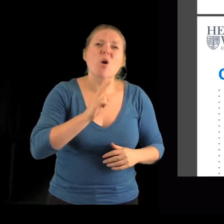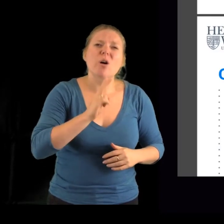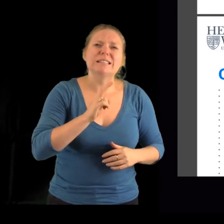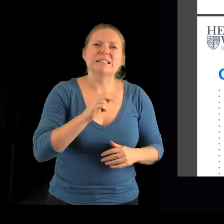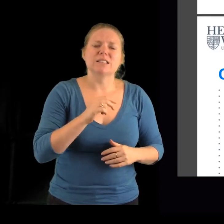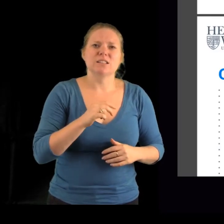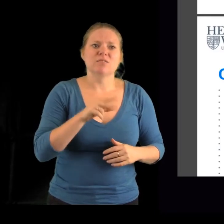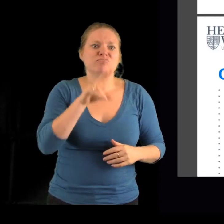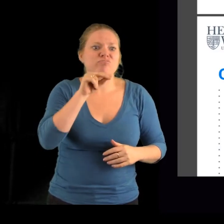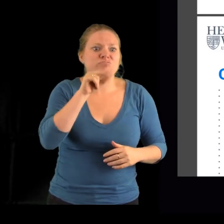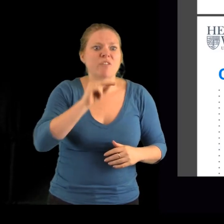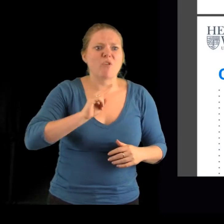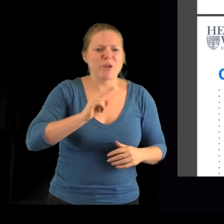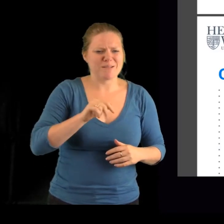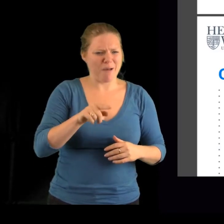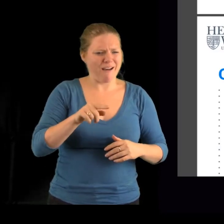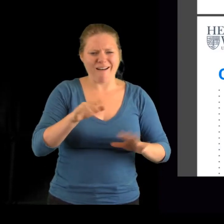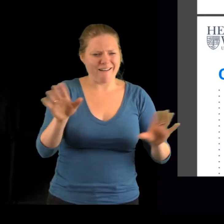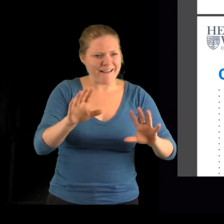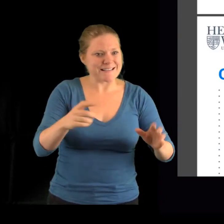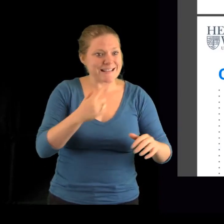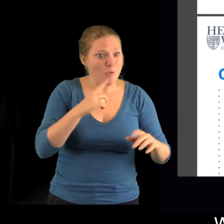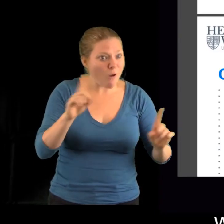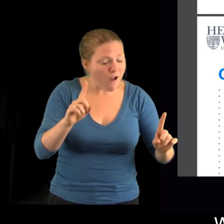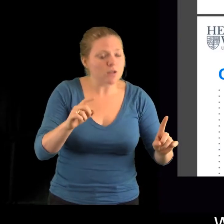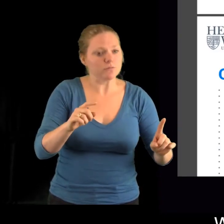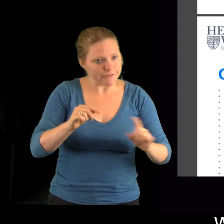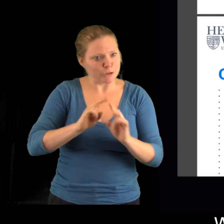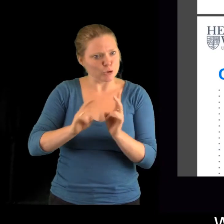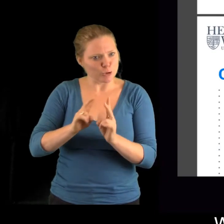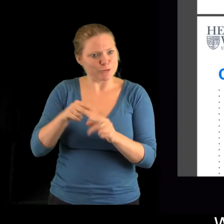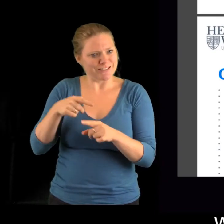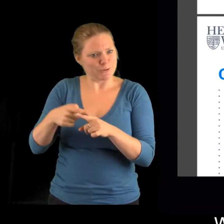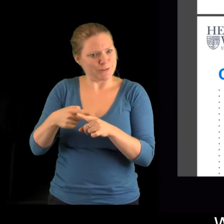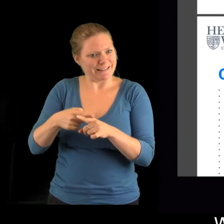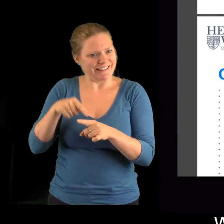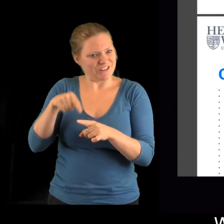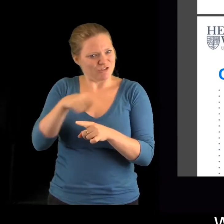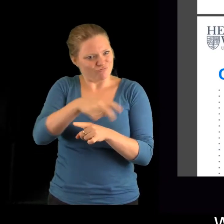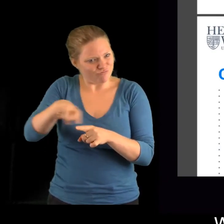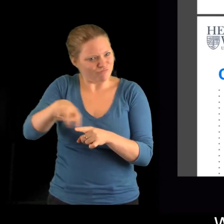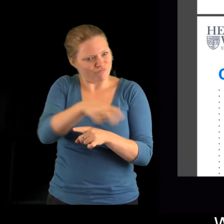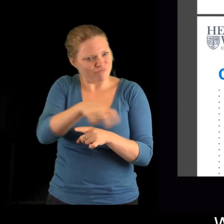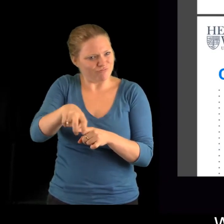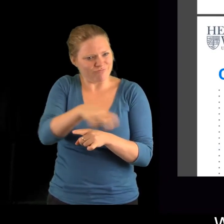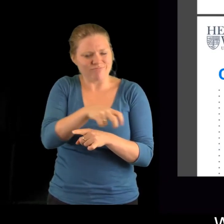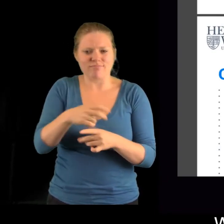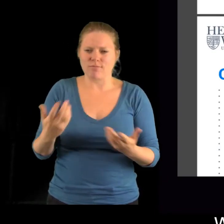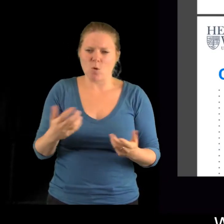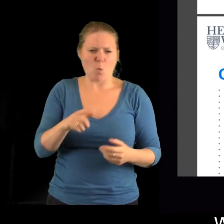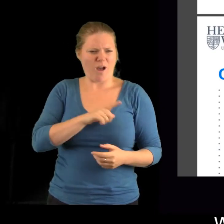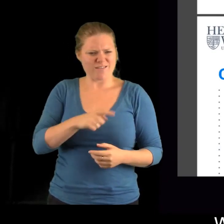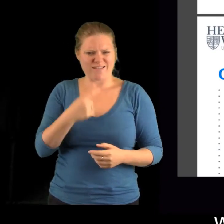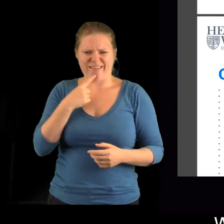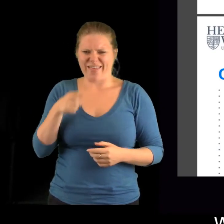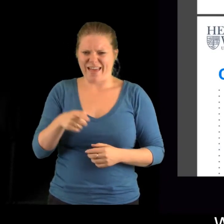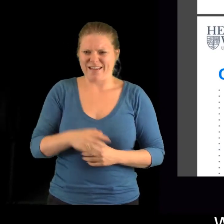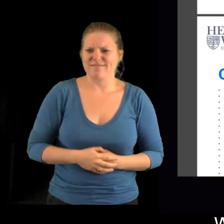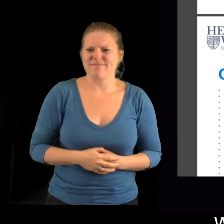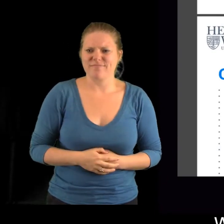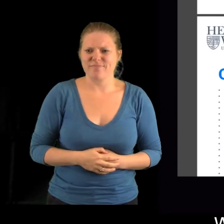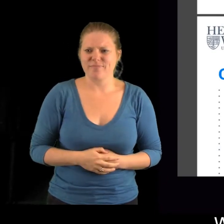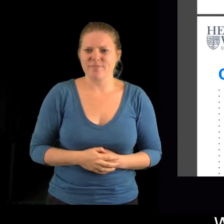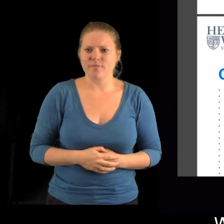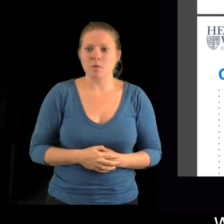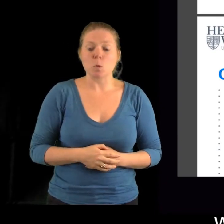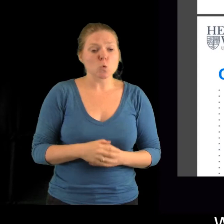concept and why do we use it? What is one-way interpreting? What are the different interpreting settings, and can you break them